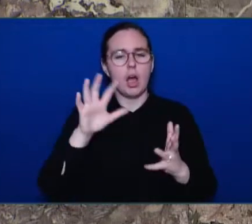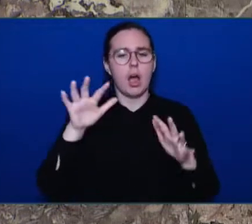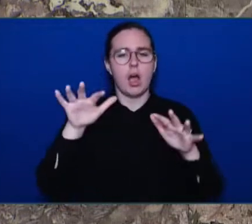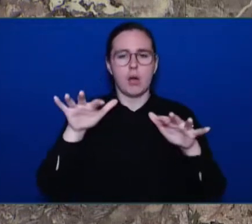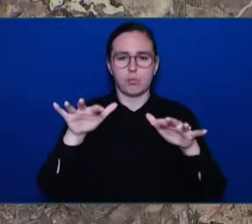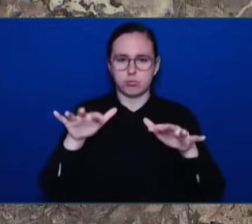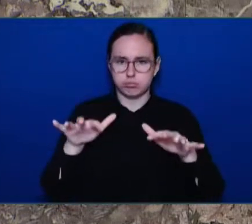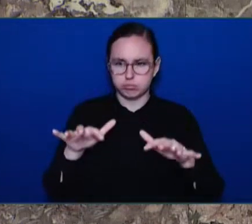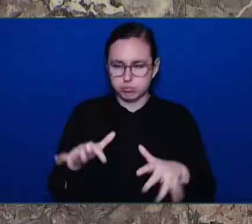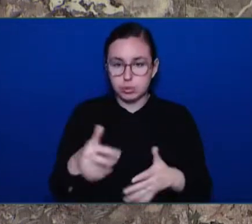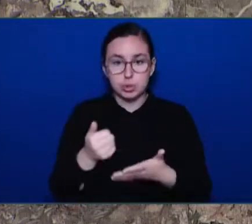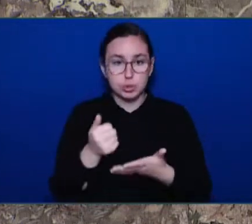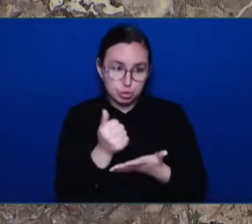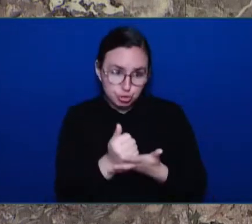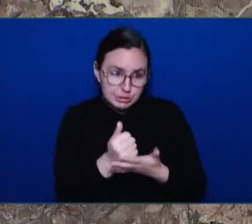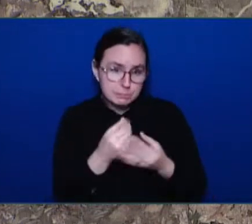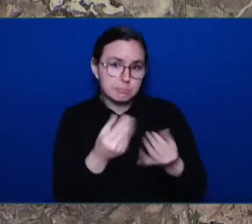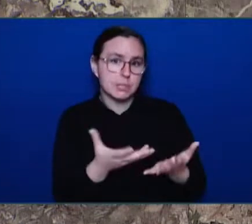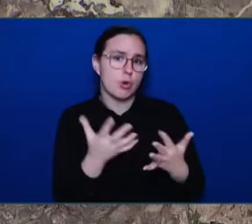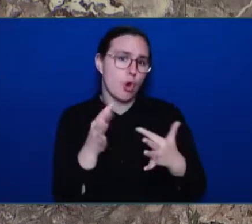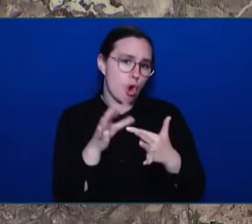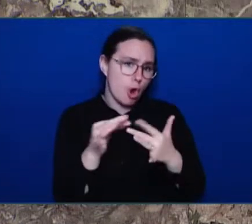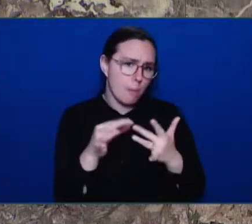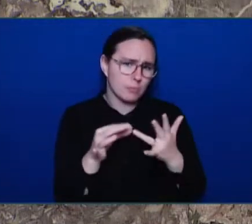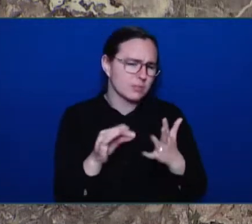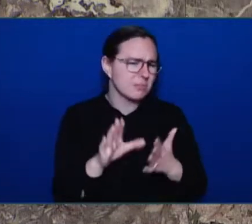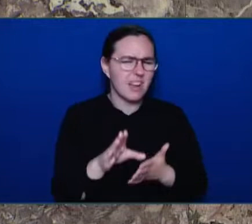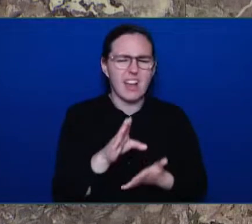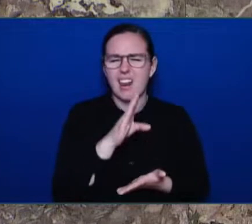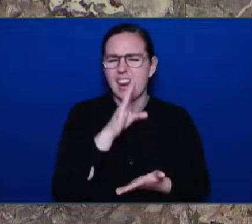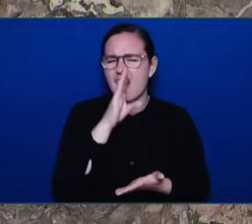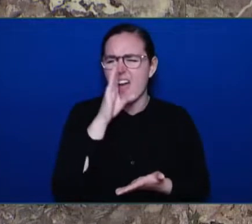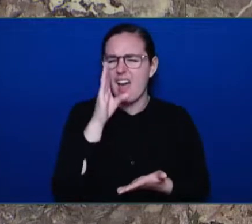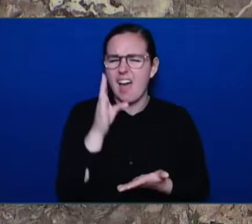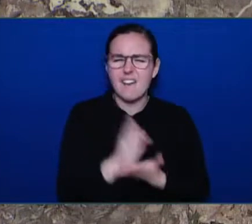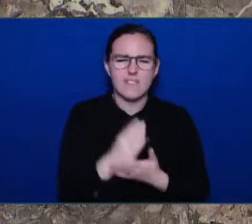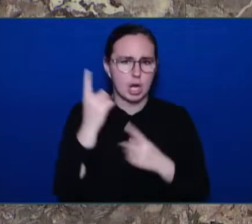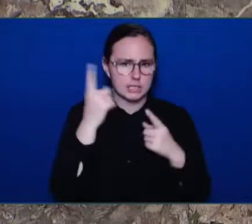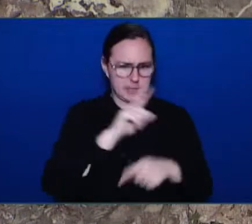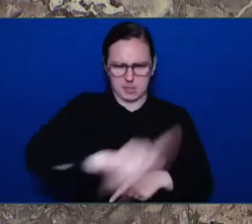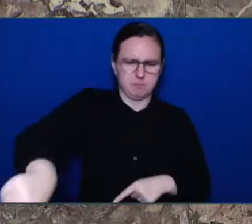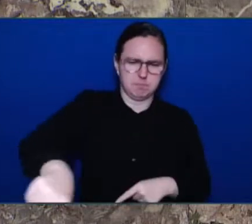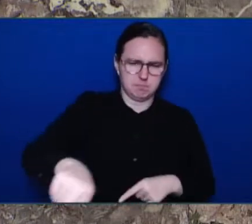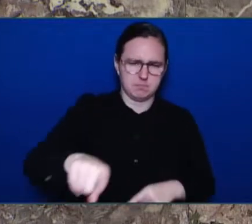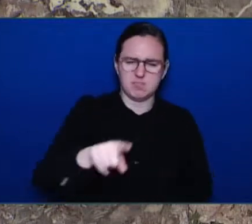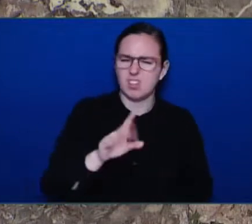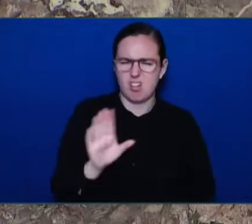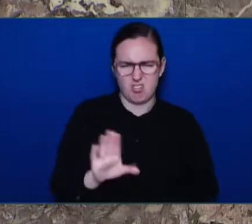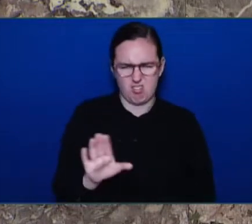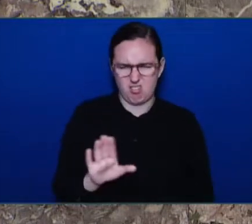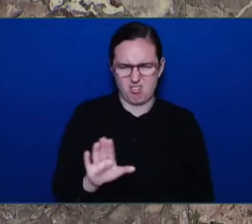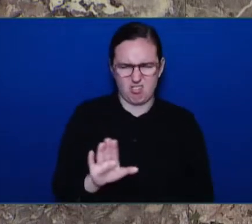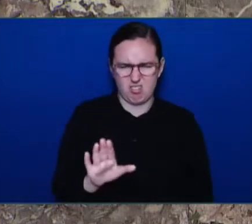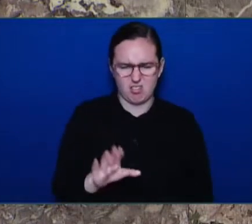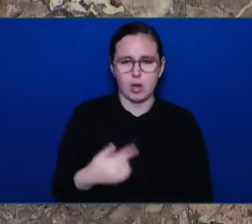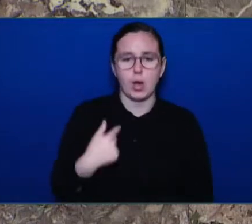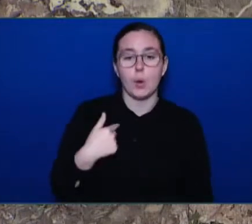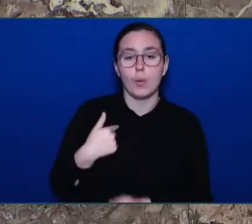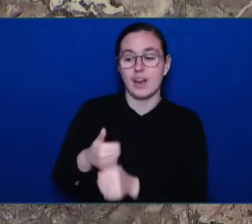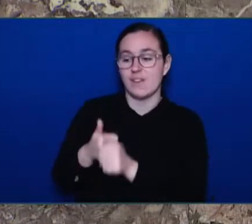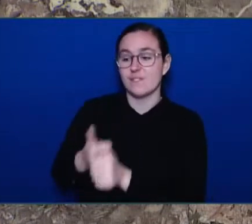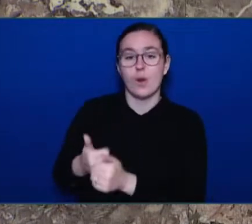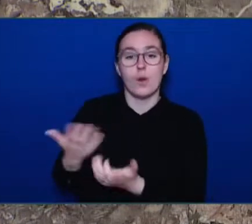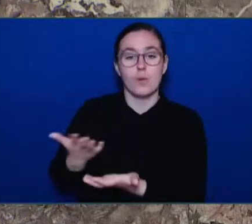no contemplation of forced treatment. We make our investments based on evidence, and the evidence says forced treatment does not